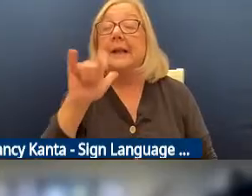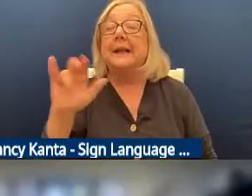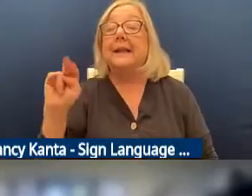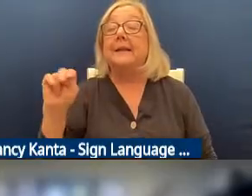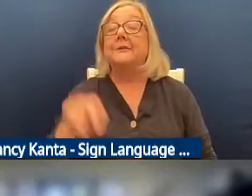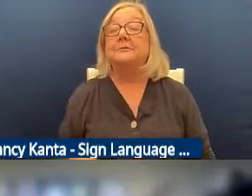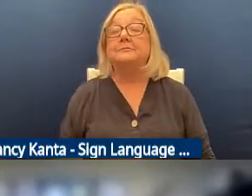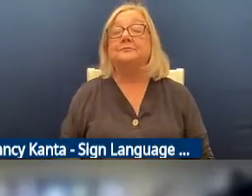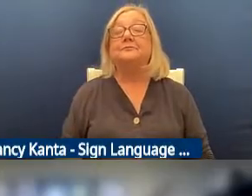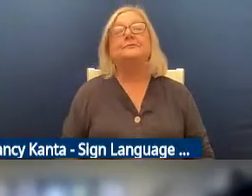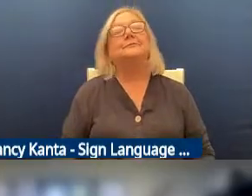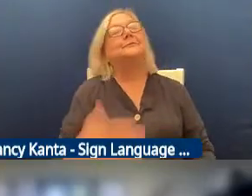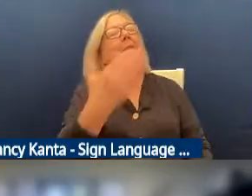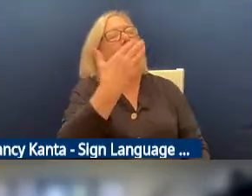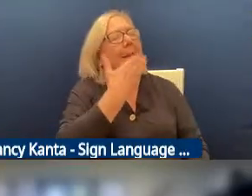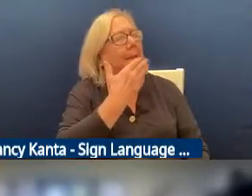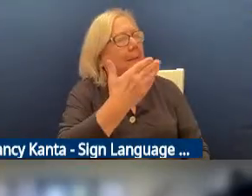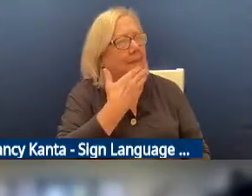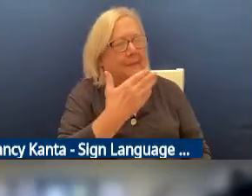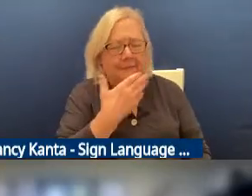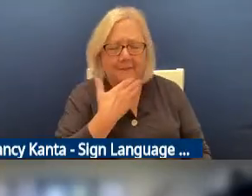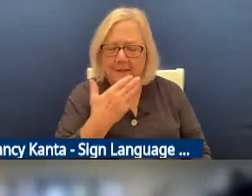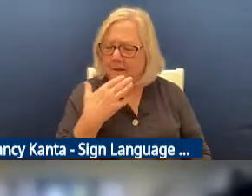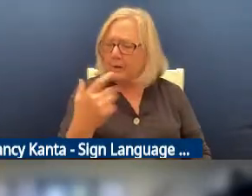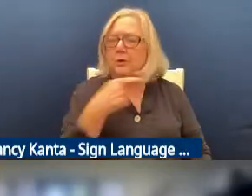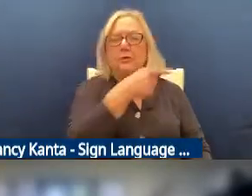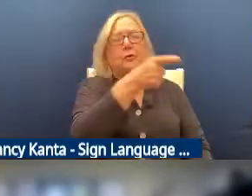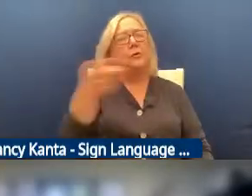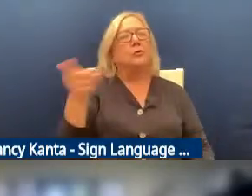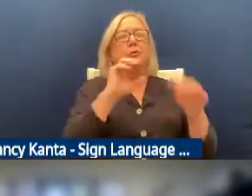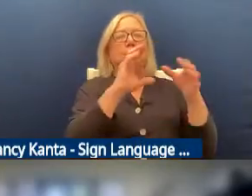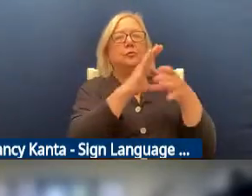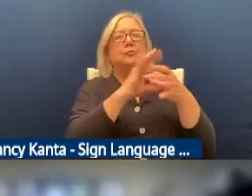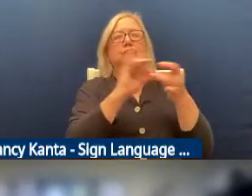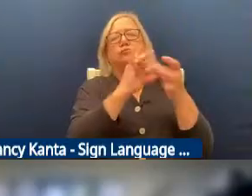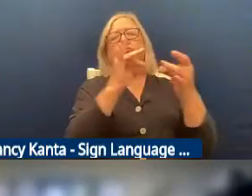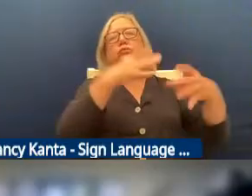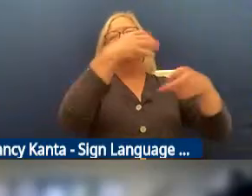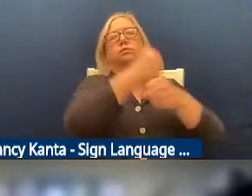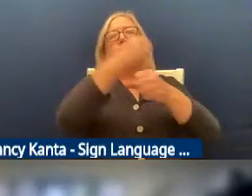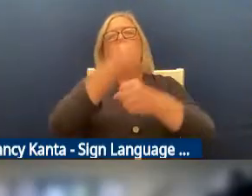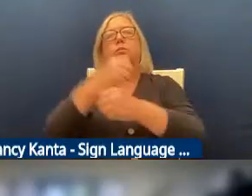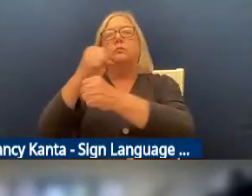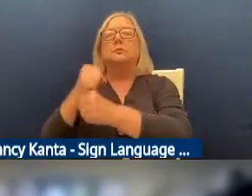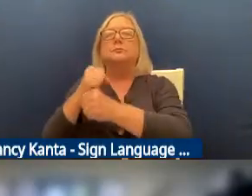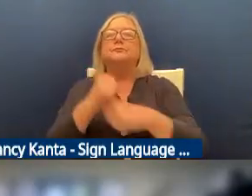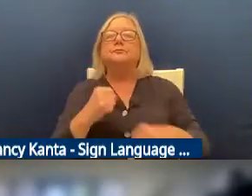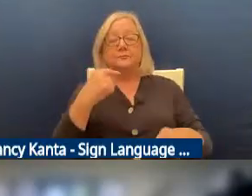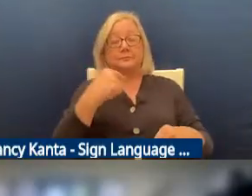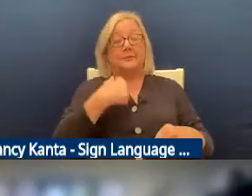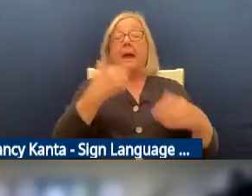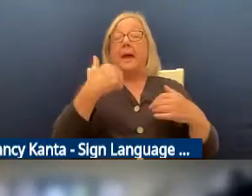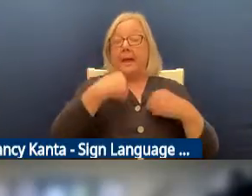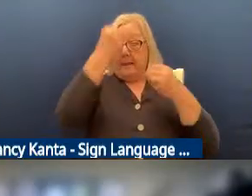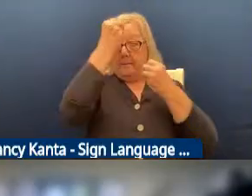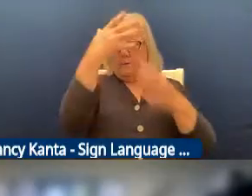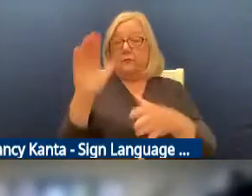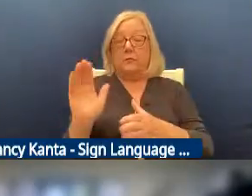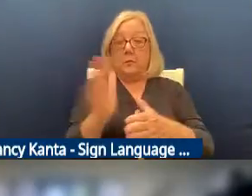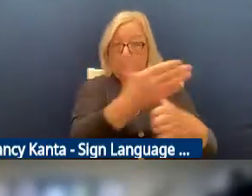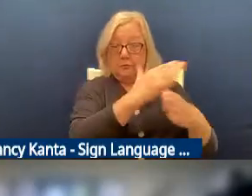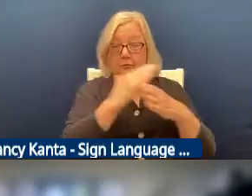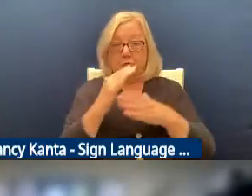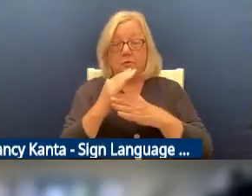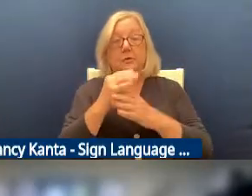so brief, because I do have a little bit of information I would like to share. The community, as you're likely aware,